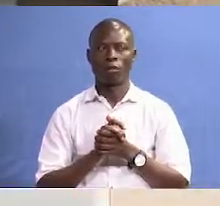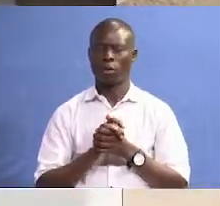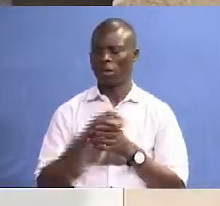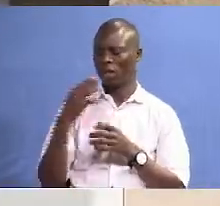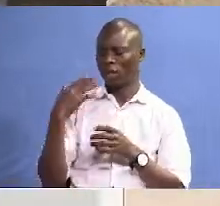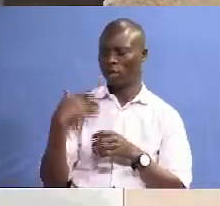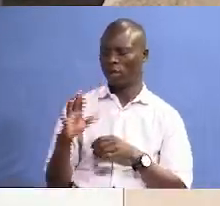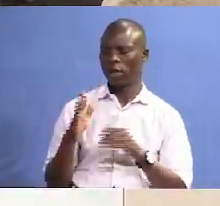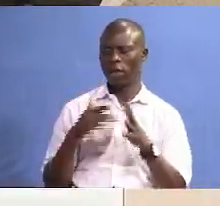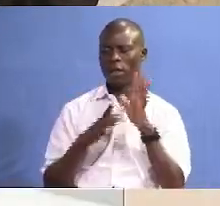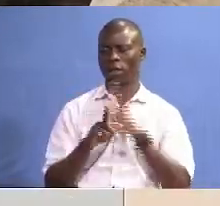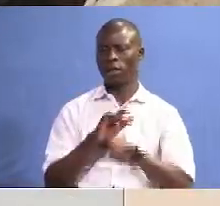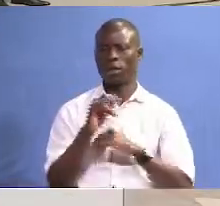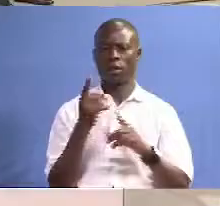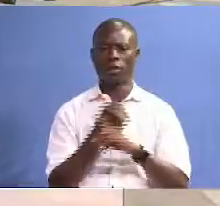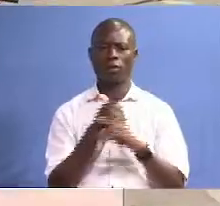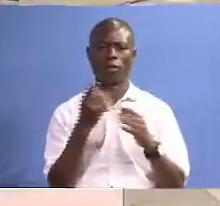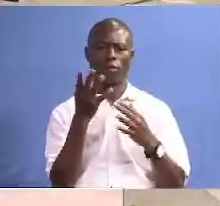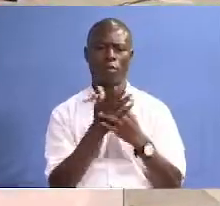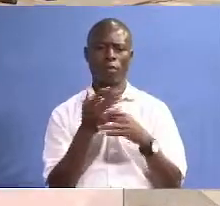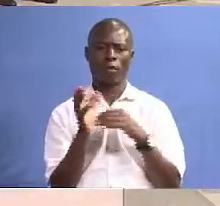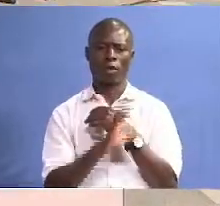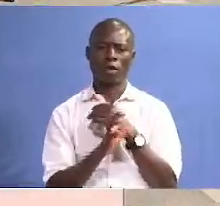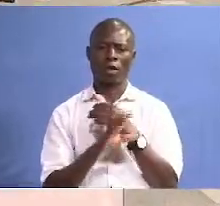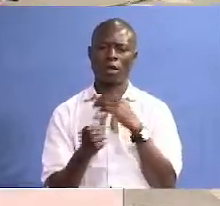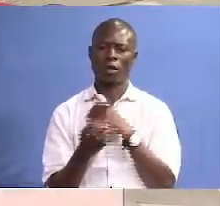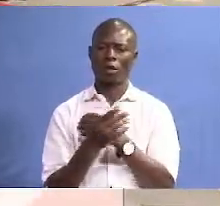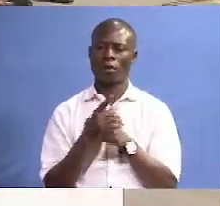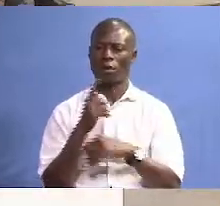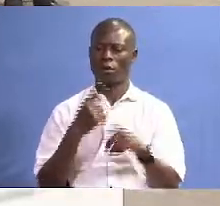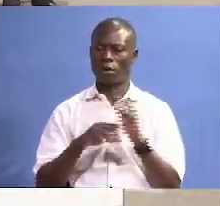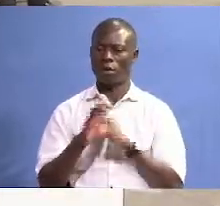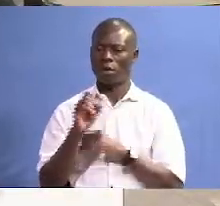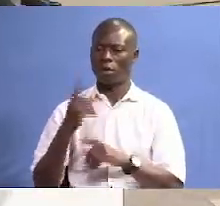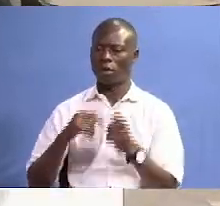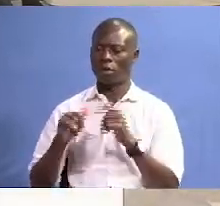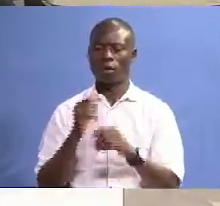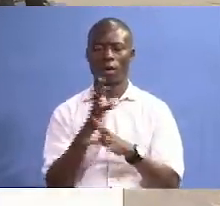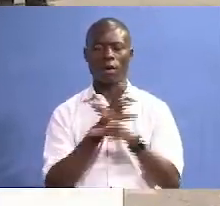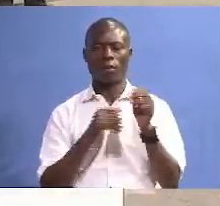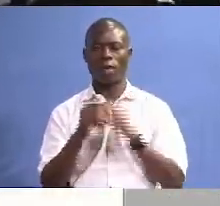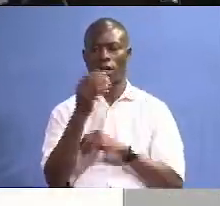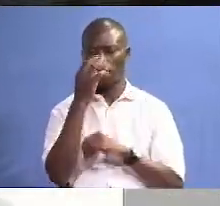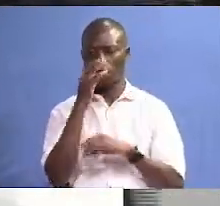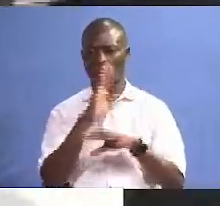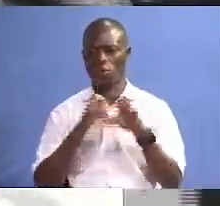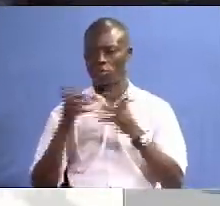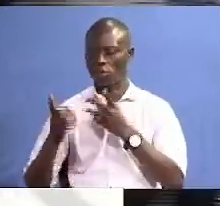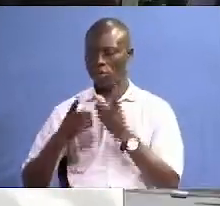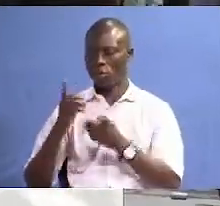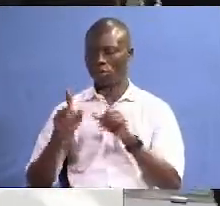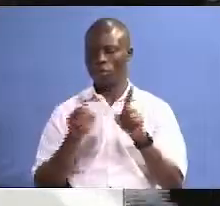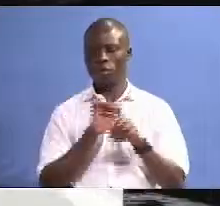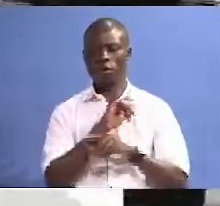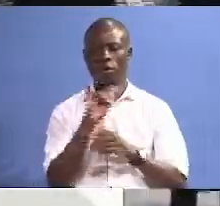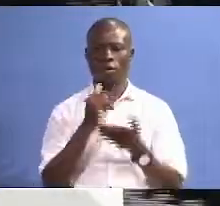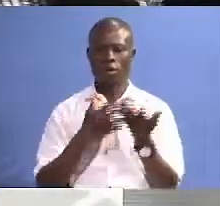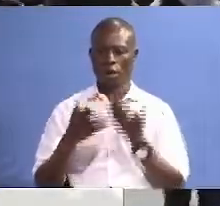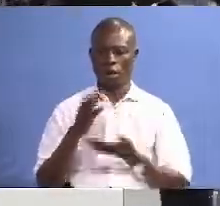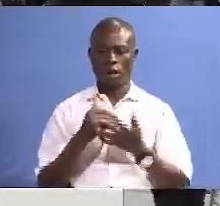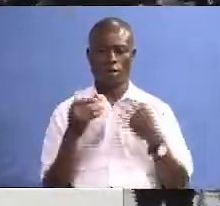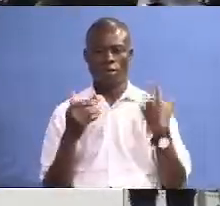Despite leaders from different parts of the country advising the GNCs to heed President Ruto's call for dialogue and shun from